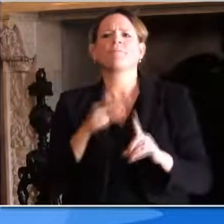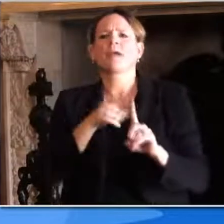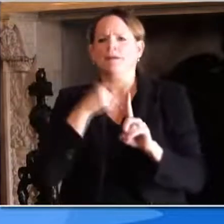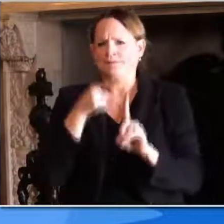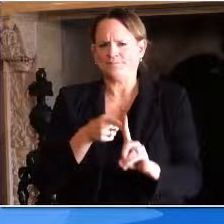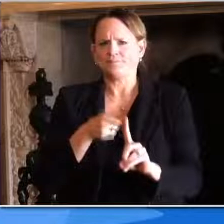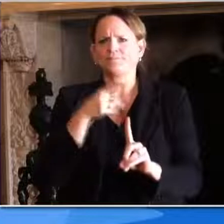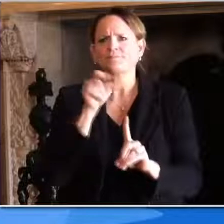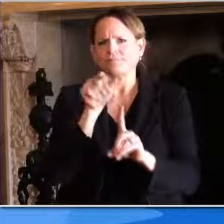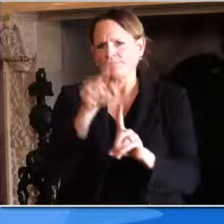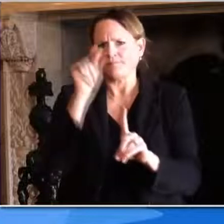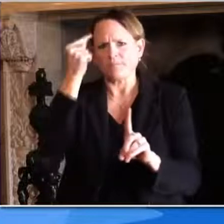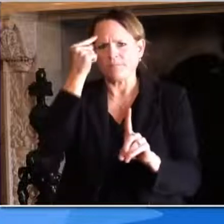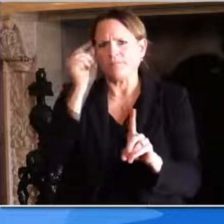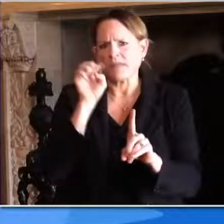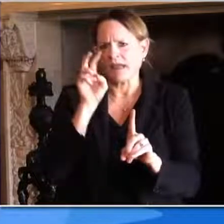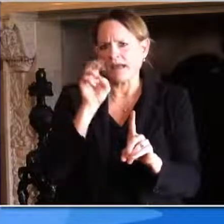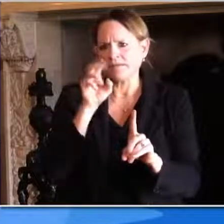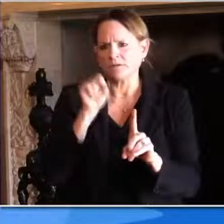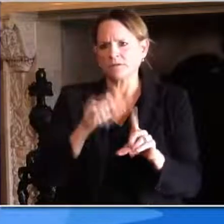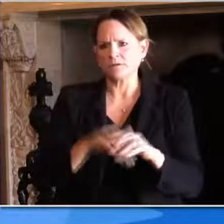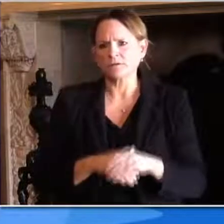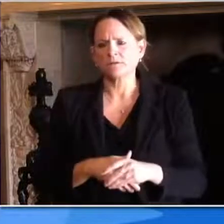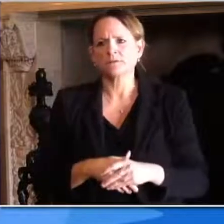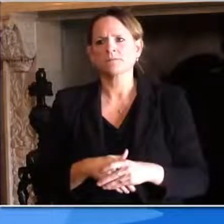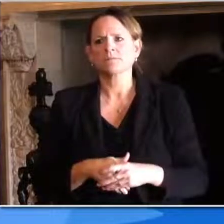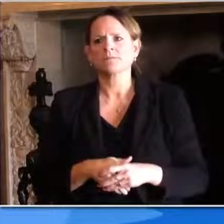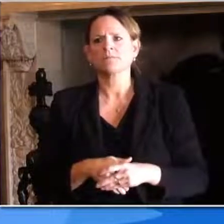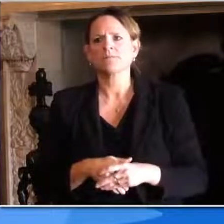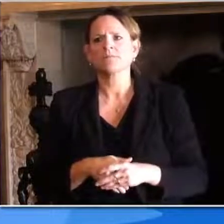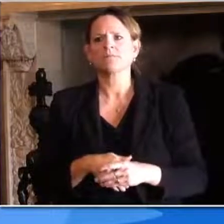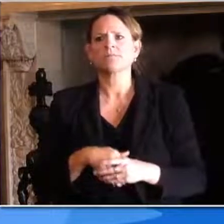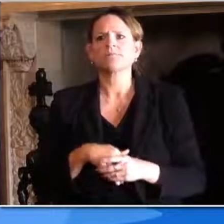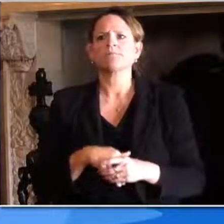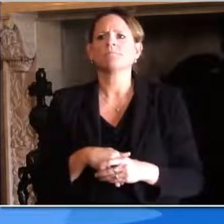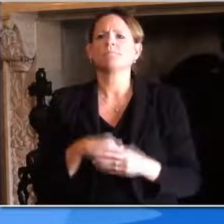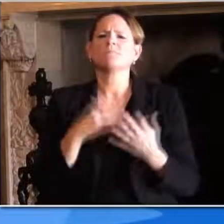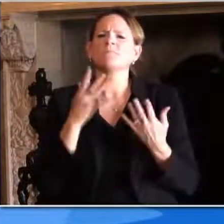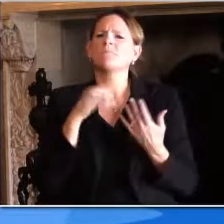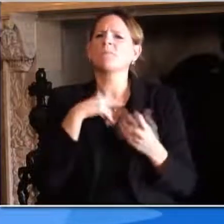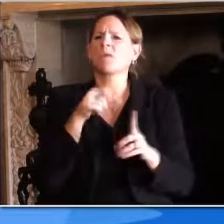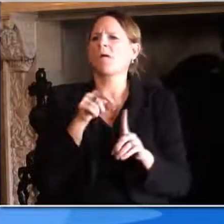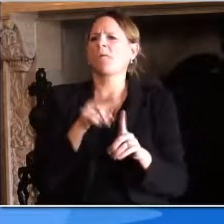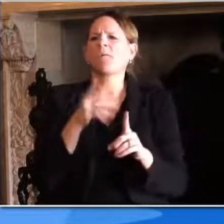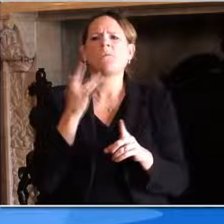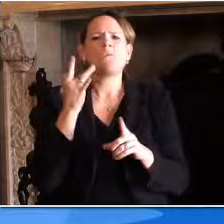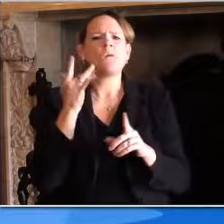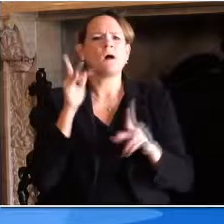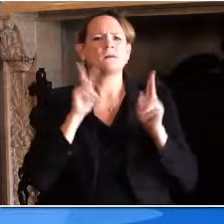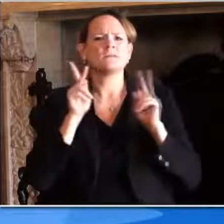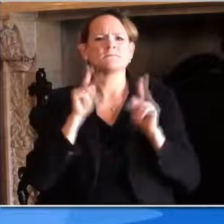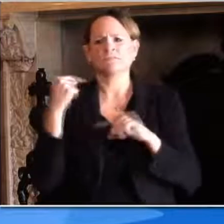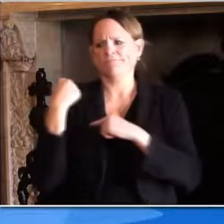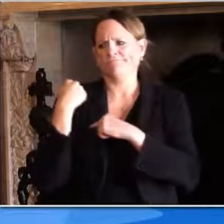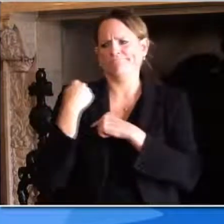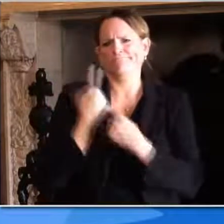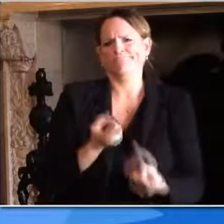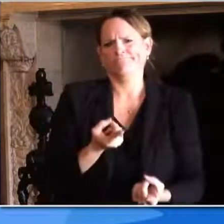way, I guess I'm still wondering why you feel people who have been suspicious about what the state has